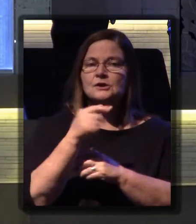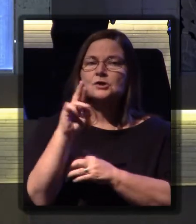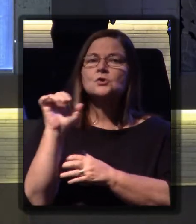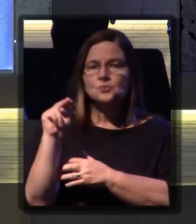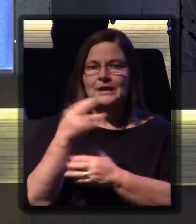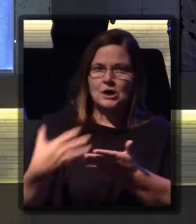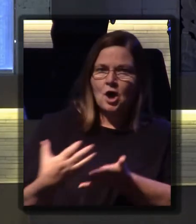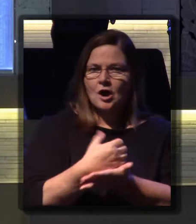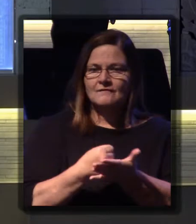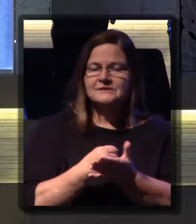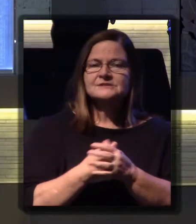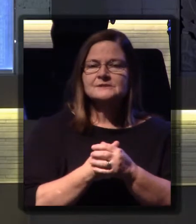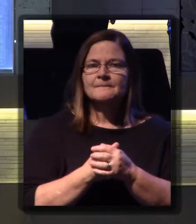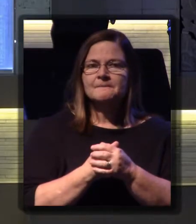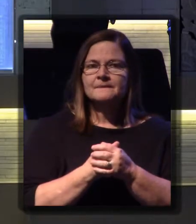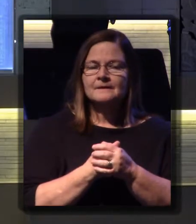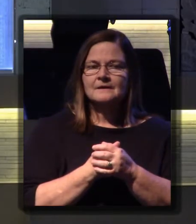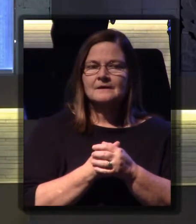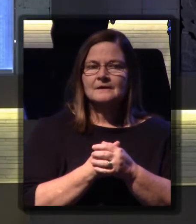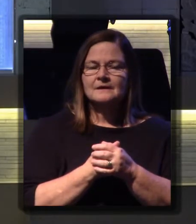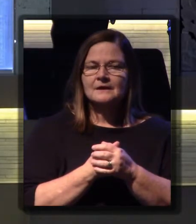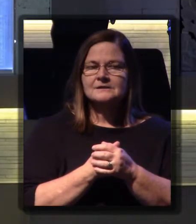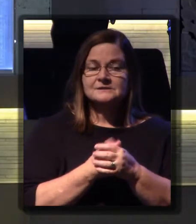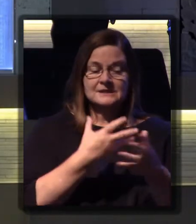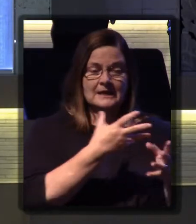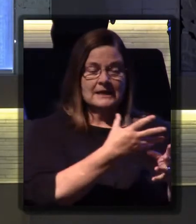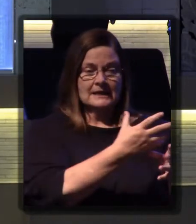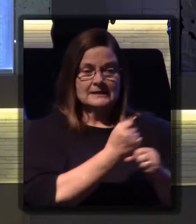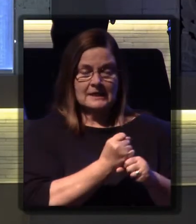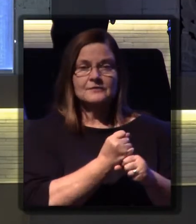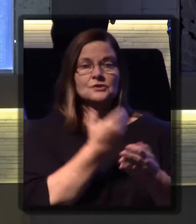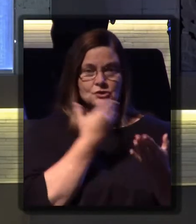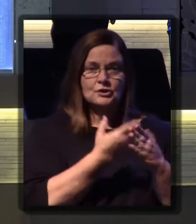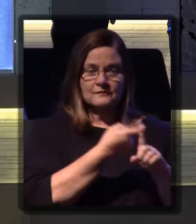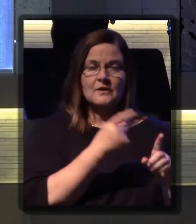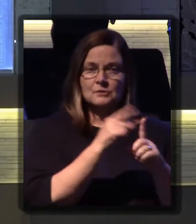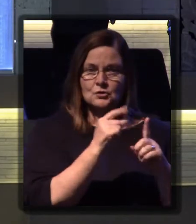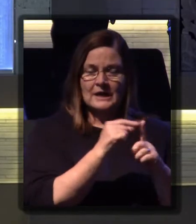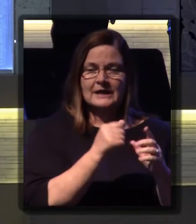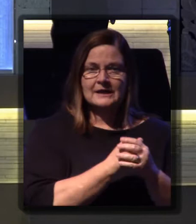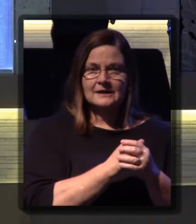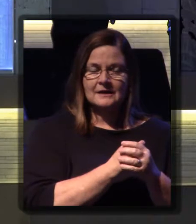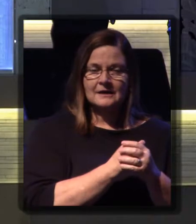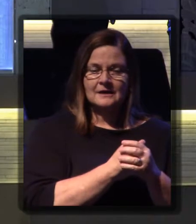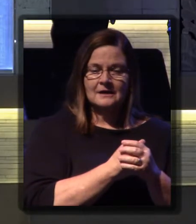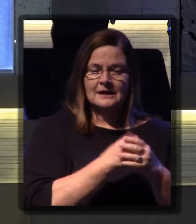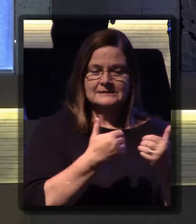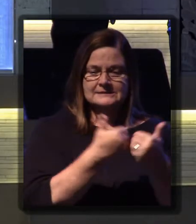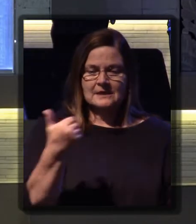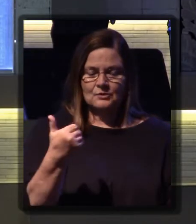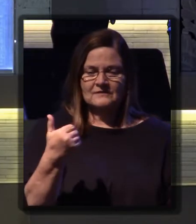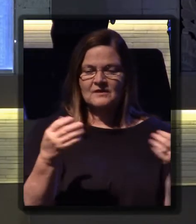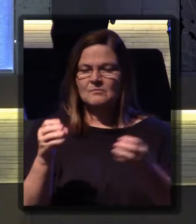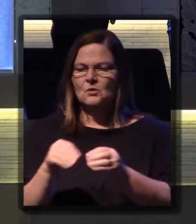depending upon what crops are in season, you might see some of the grain harvests. And as they extract the